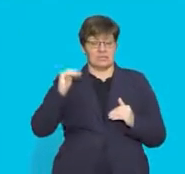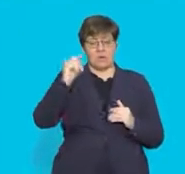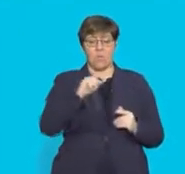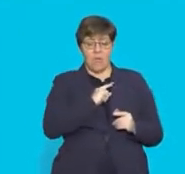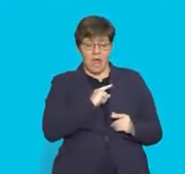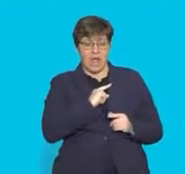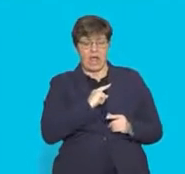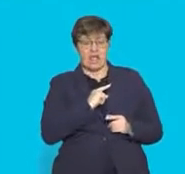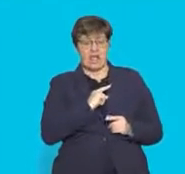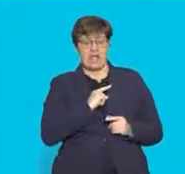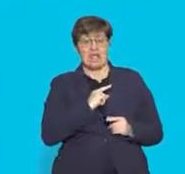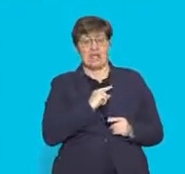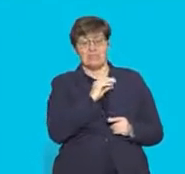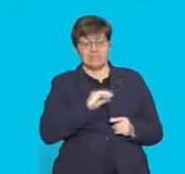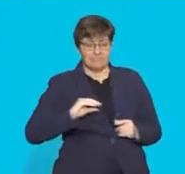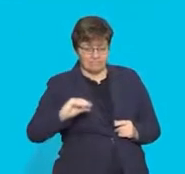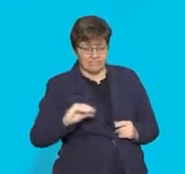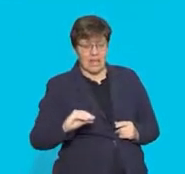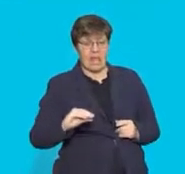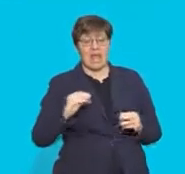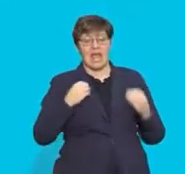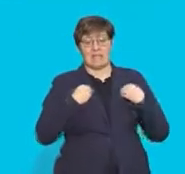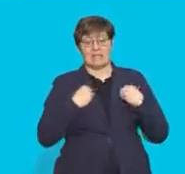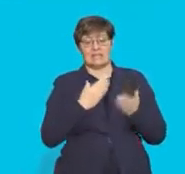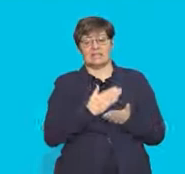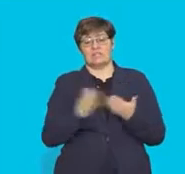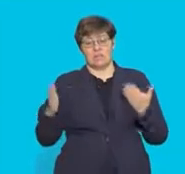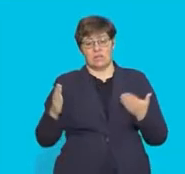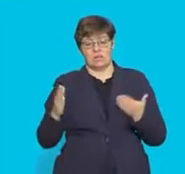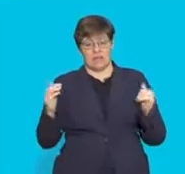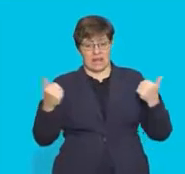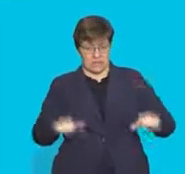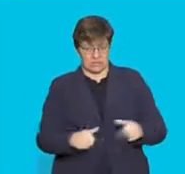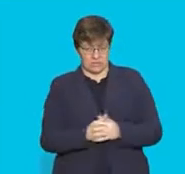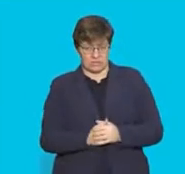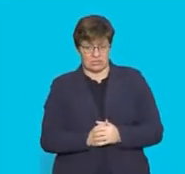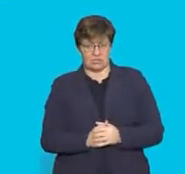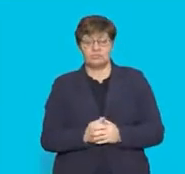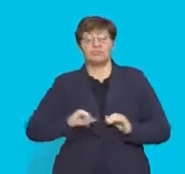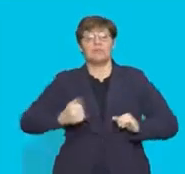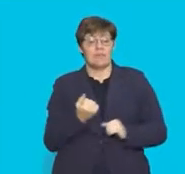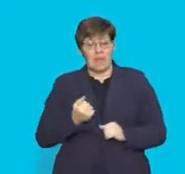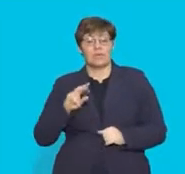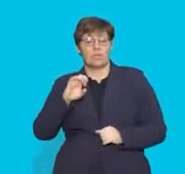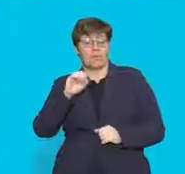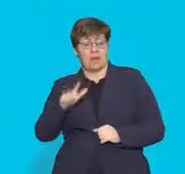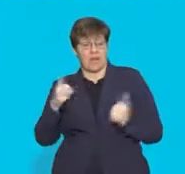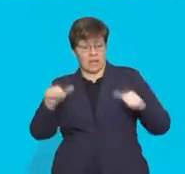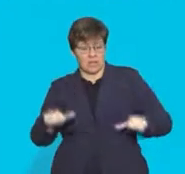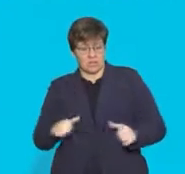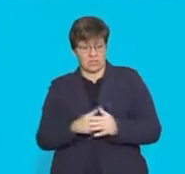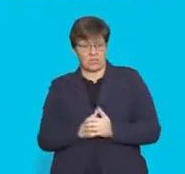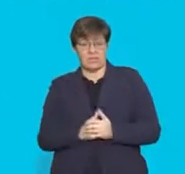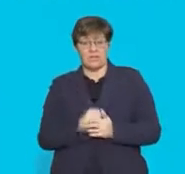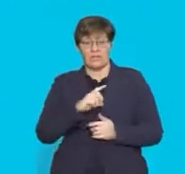your asset disposal account. So you look at asset disposal, treat it as a nominal account. When you're debiting, it decreases